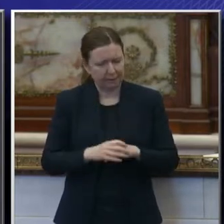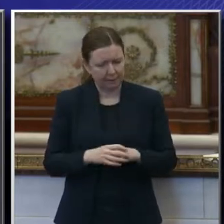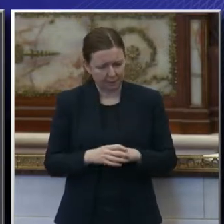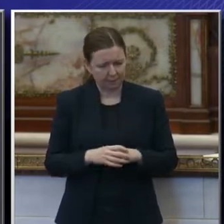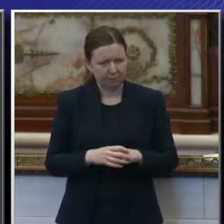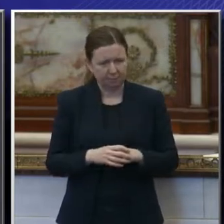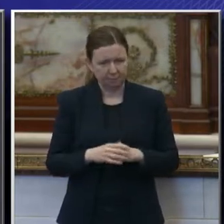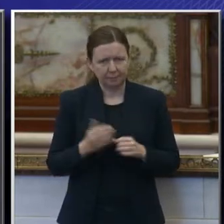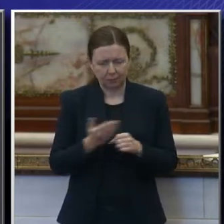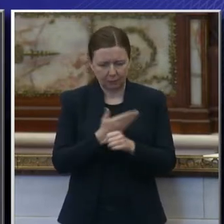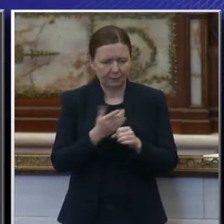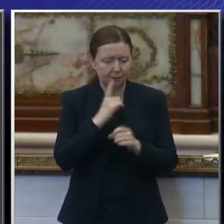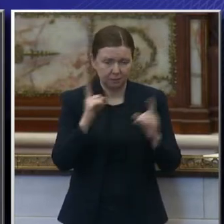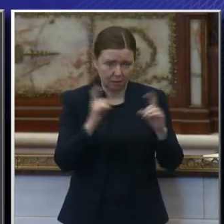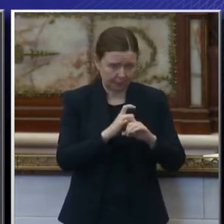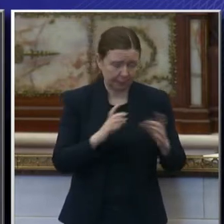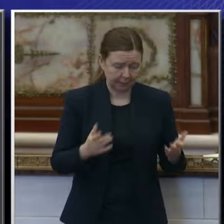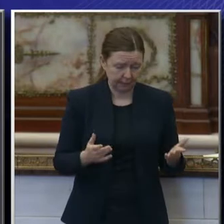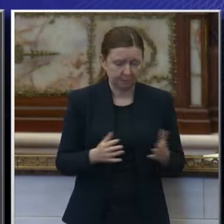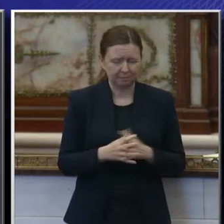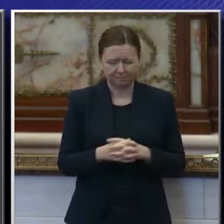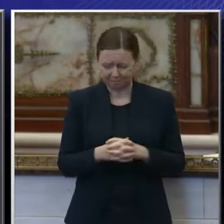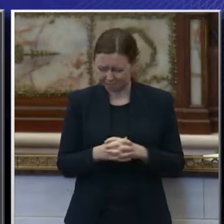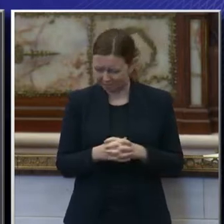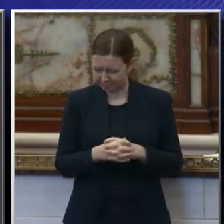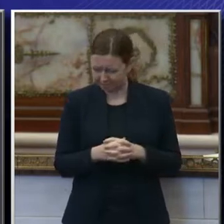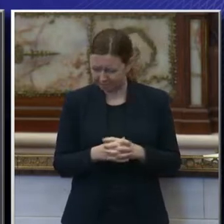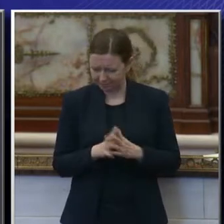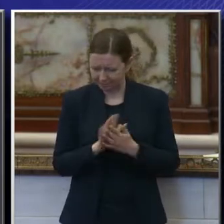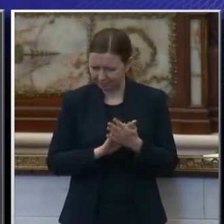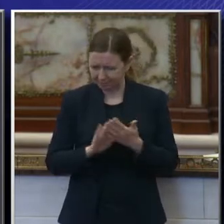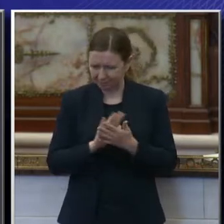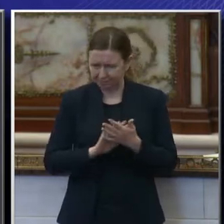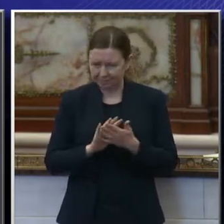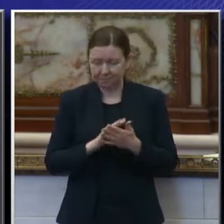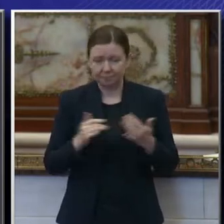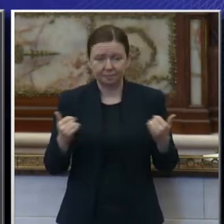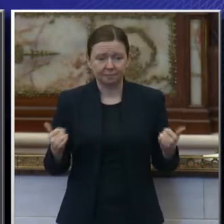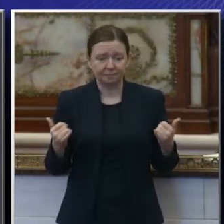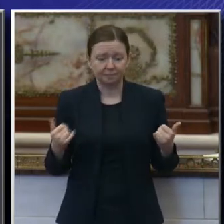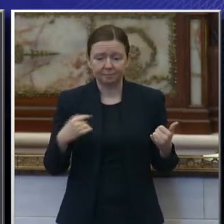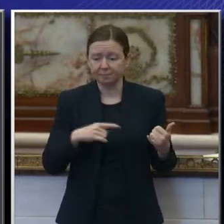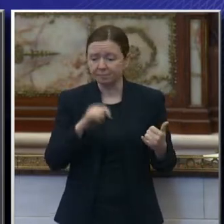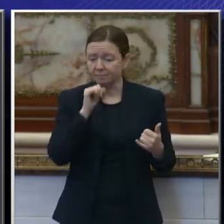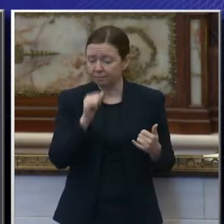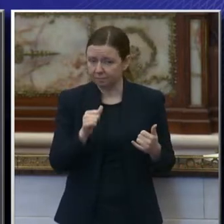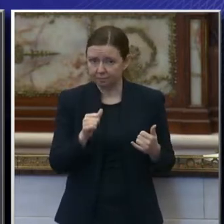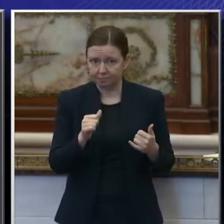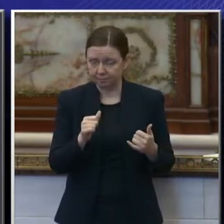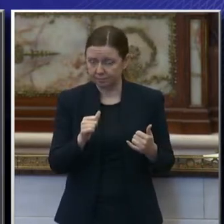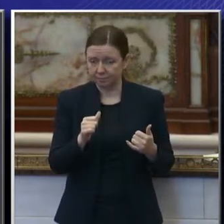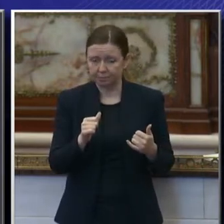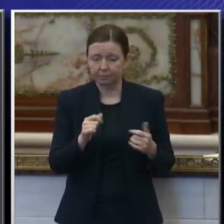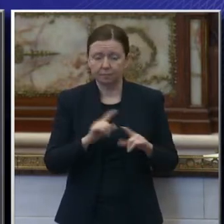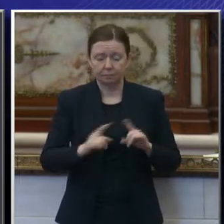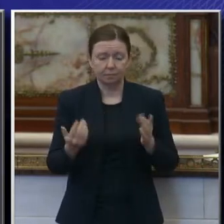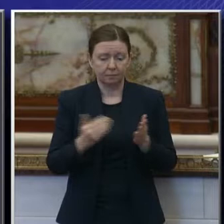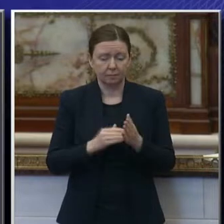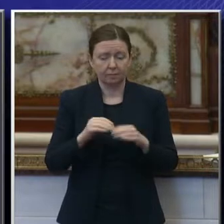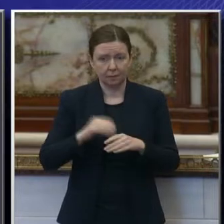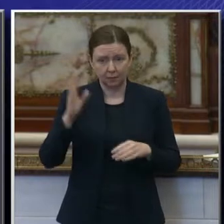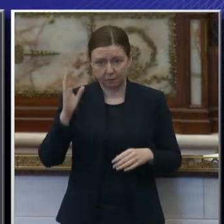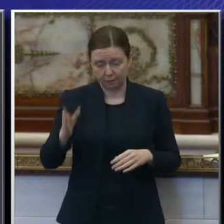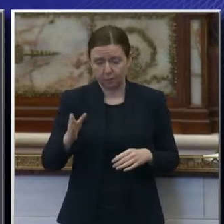to the remediation, the demolition, and decommissioning. So at this time, we are not. But, you know, again, in the